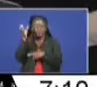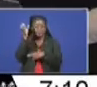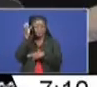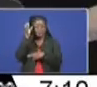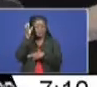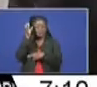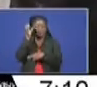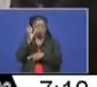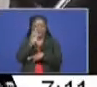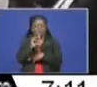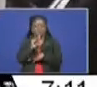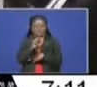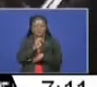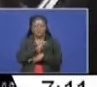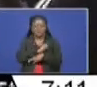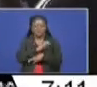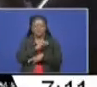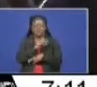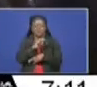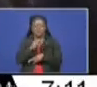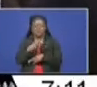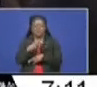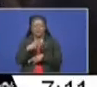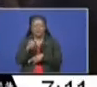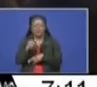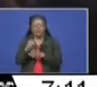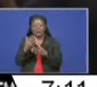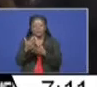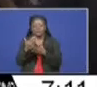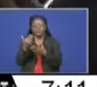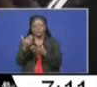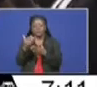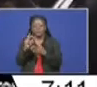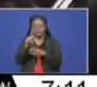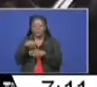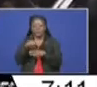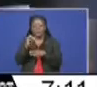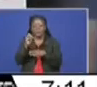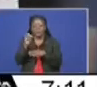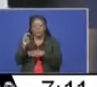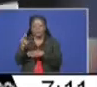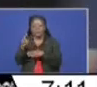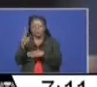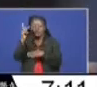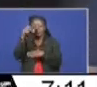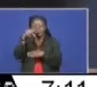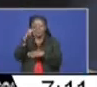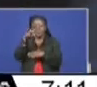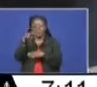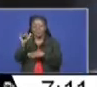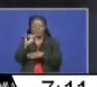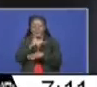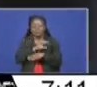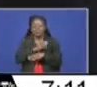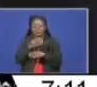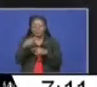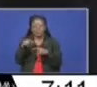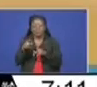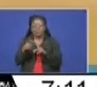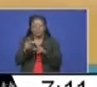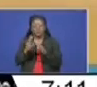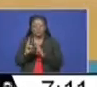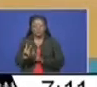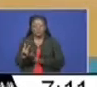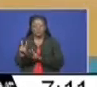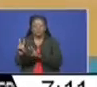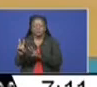Smith, and former Prime Minister Perry Christie, attended the state-recognized funeral. Now, Deputy Prime Minister, the Honorable Peter Turnquest,